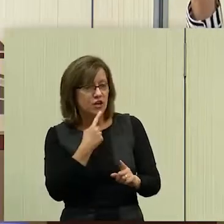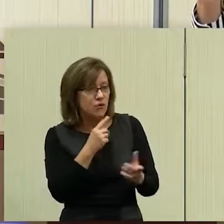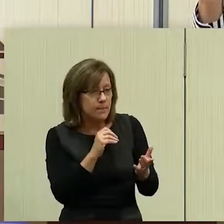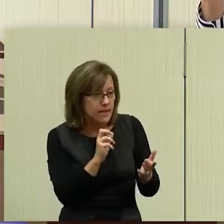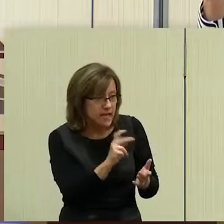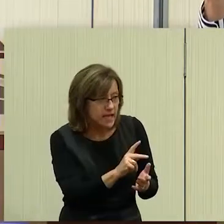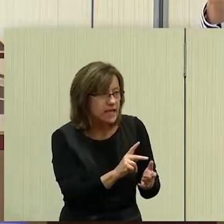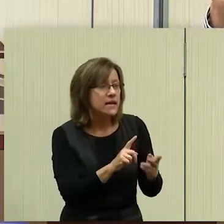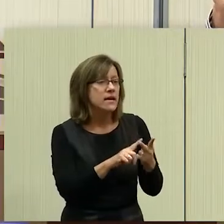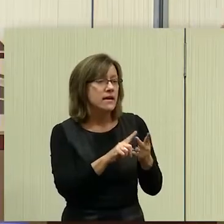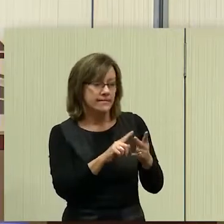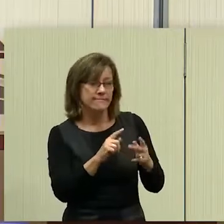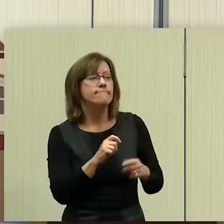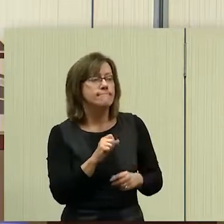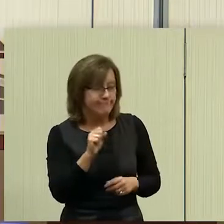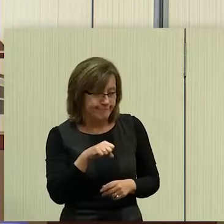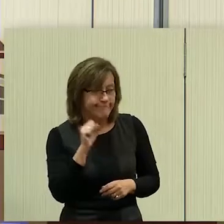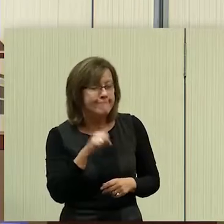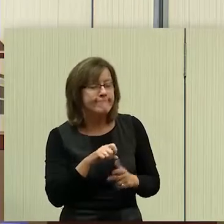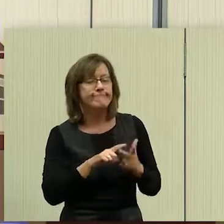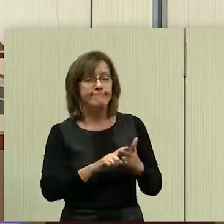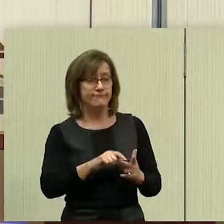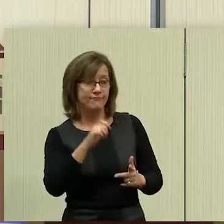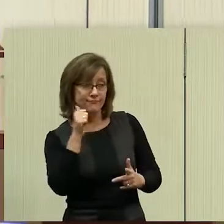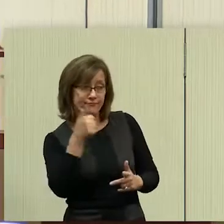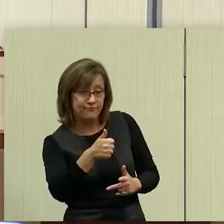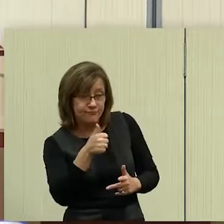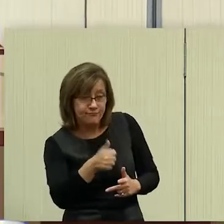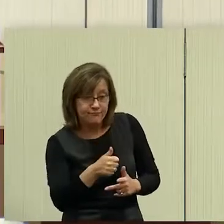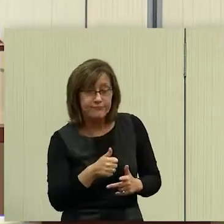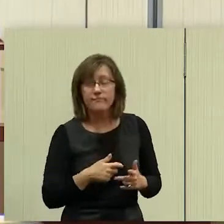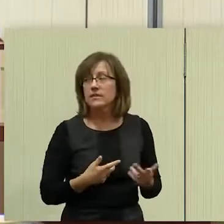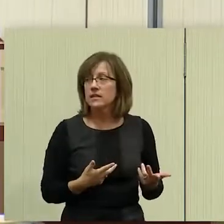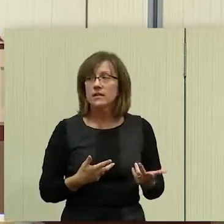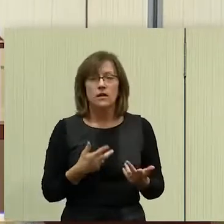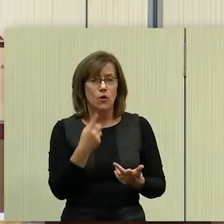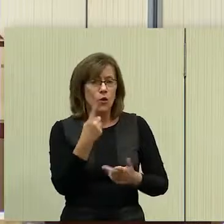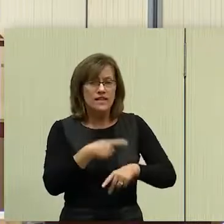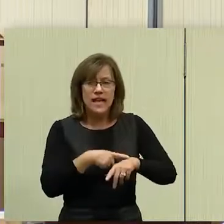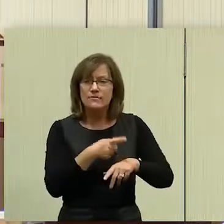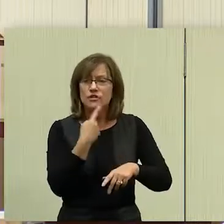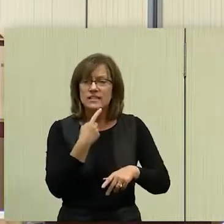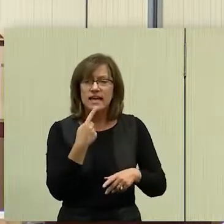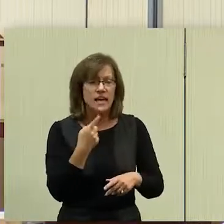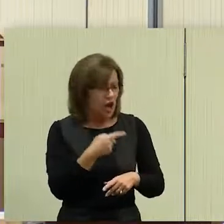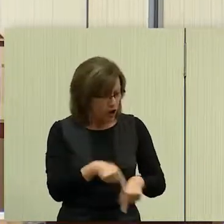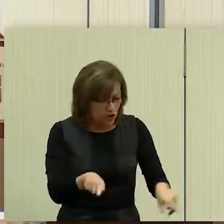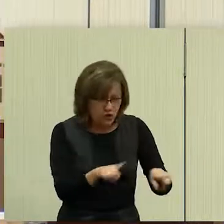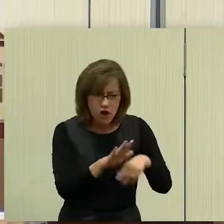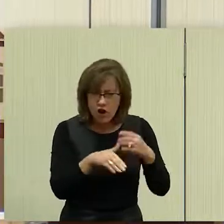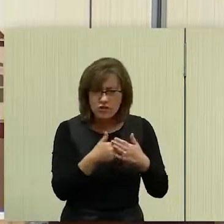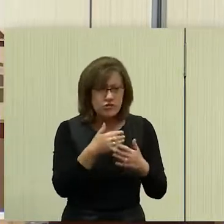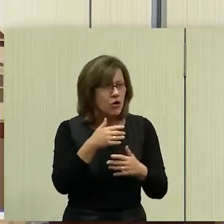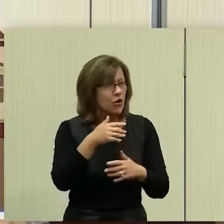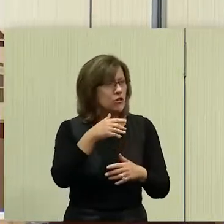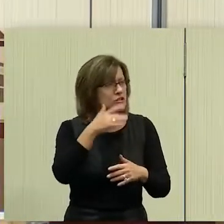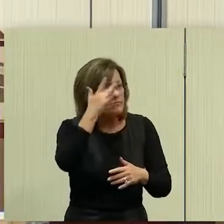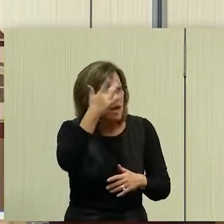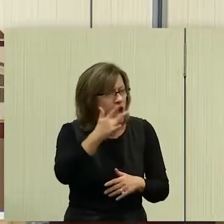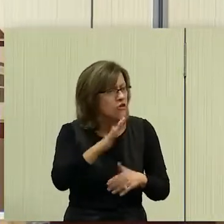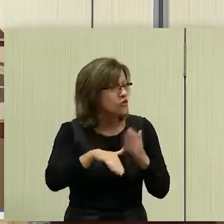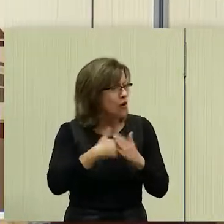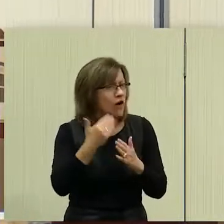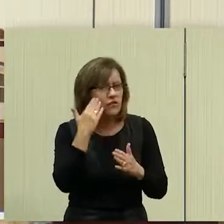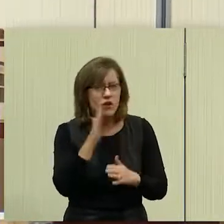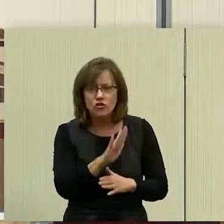a thumbs up. At one point, she said something like, you guys are so smart, you all know your colors, you